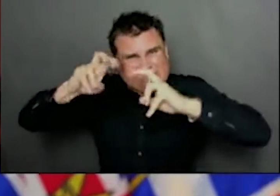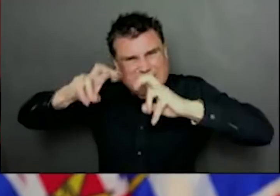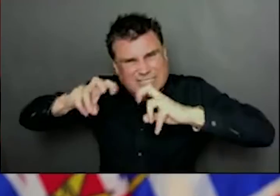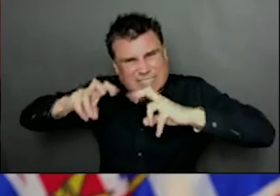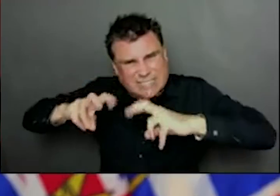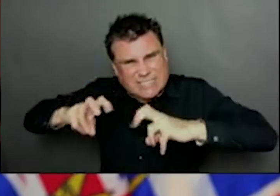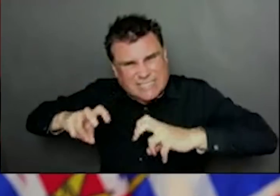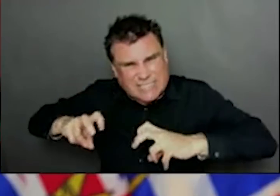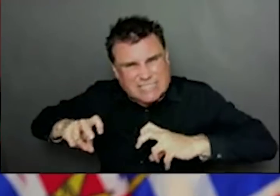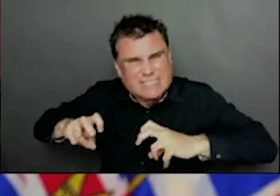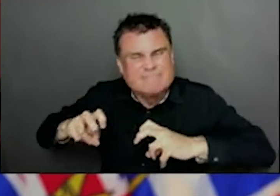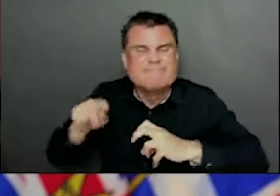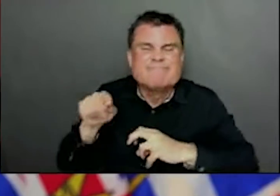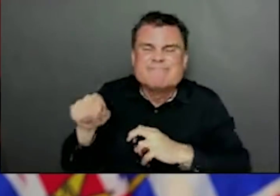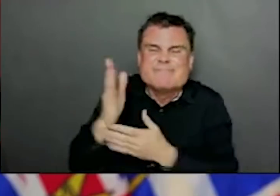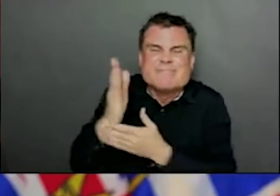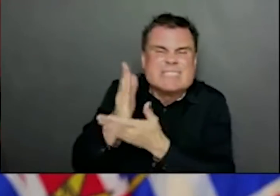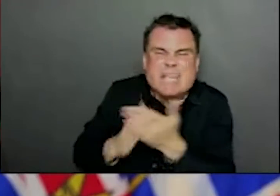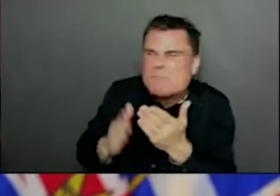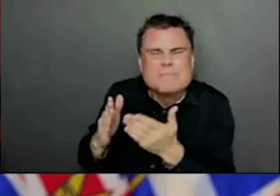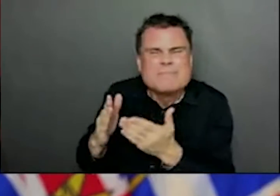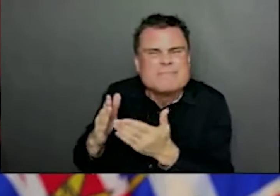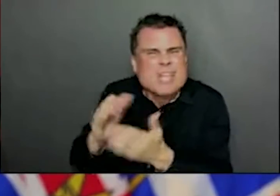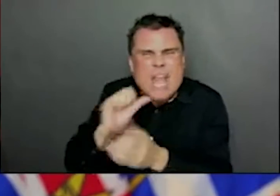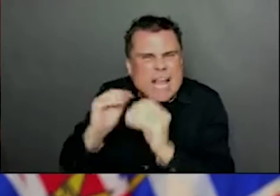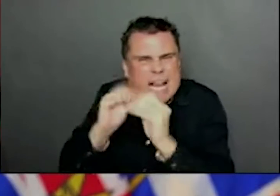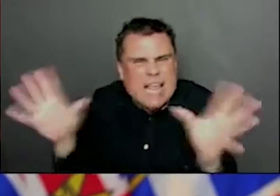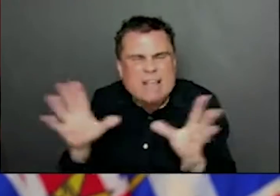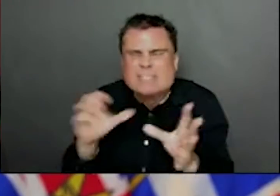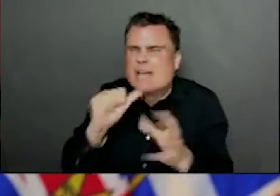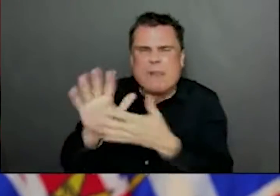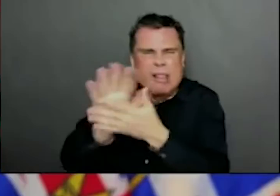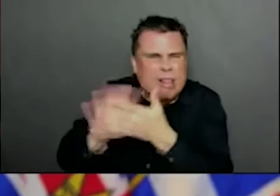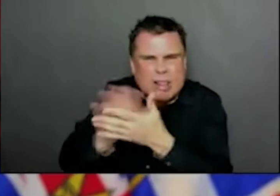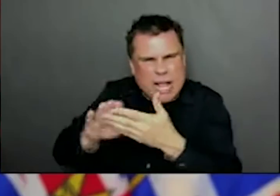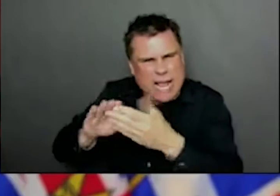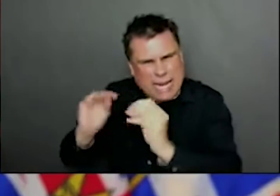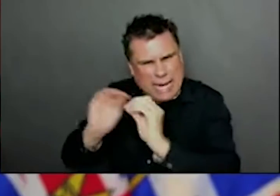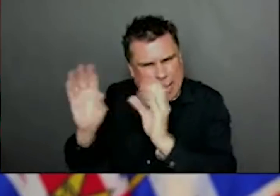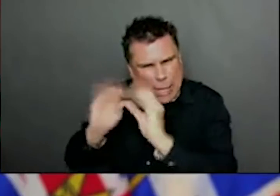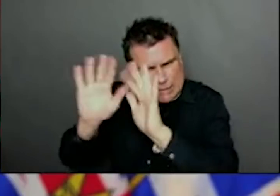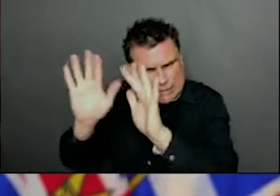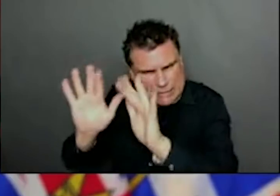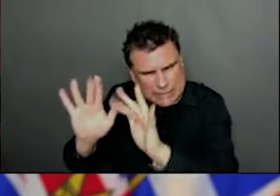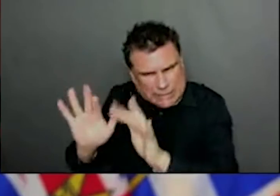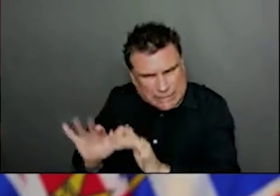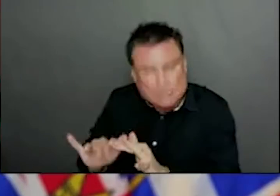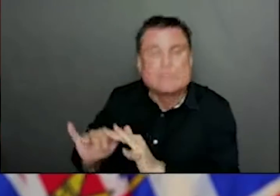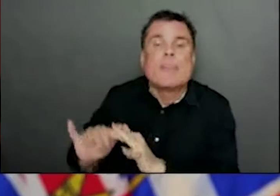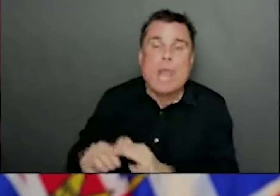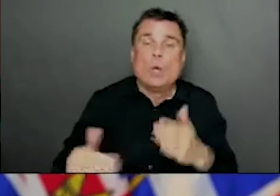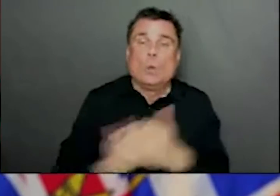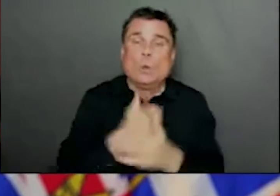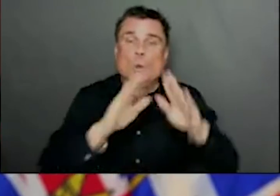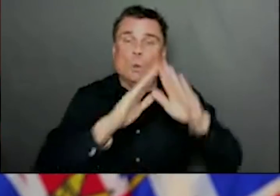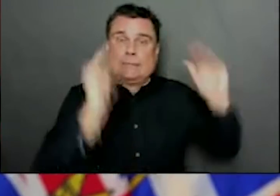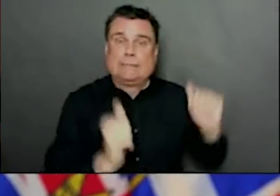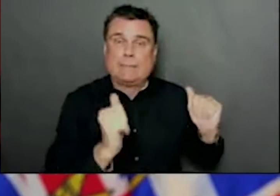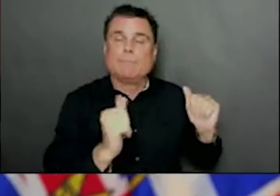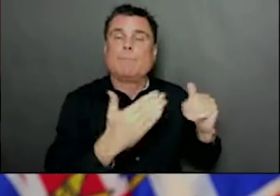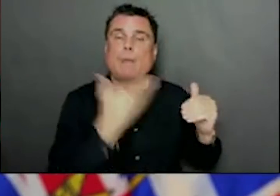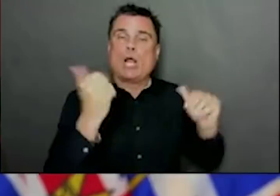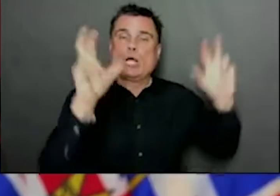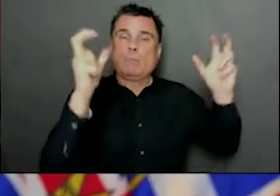in reconciling numbers from different health authorities. Our new system is going to be based on